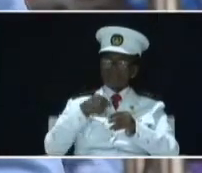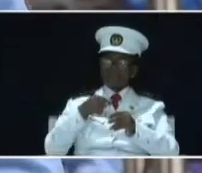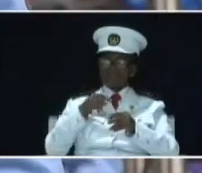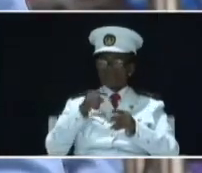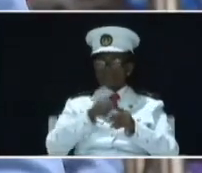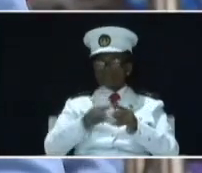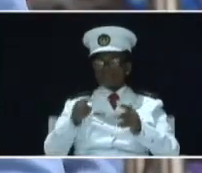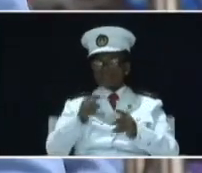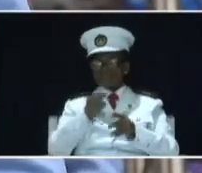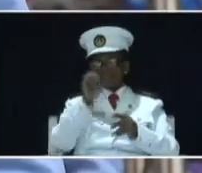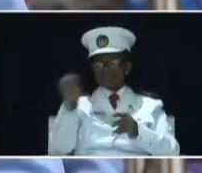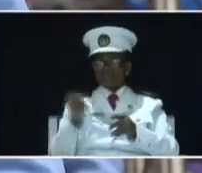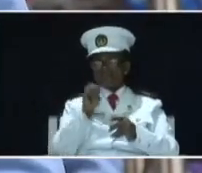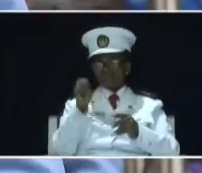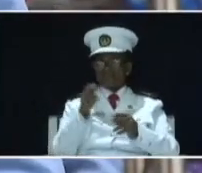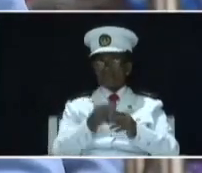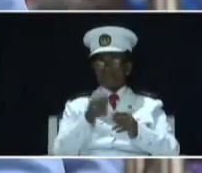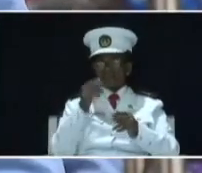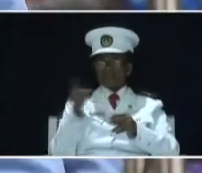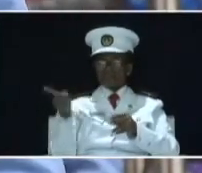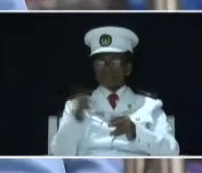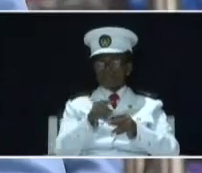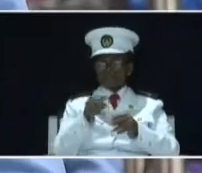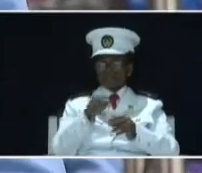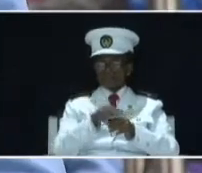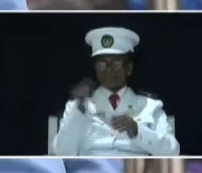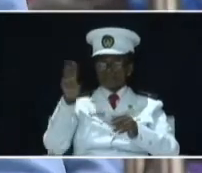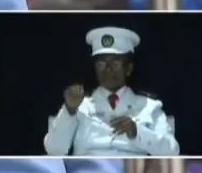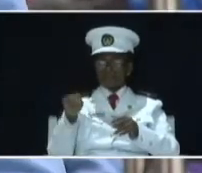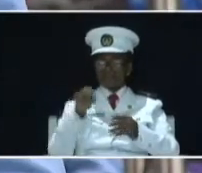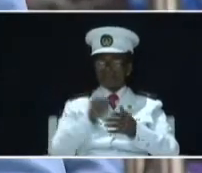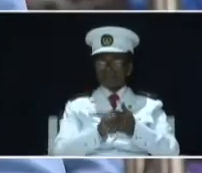Whatever name you call them, that's the name they will bear."